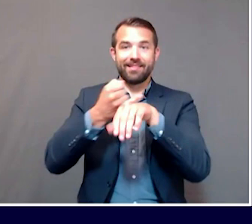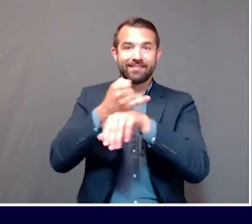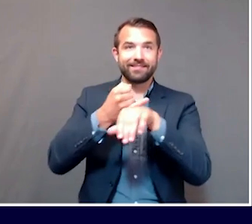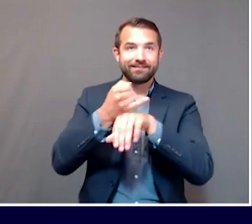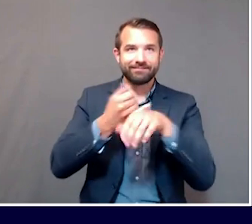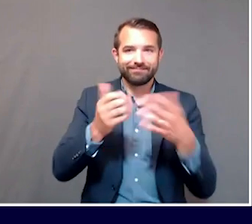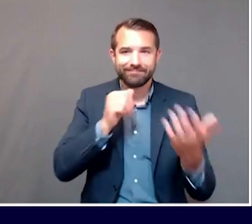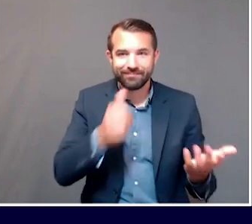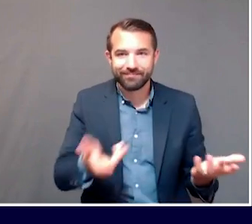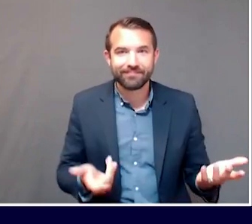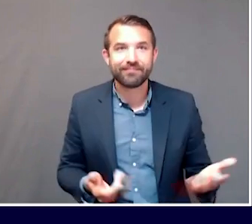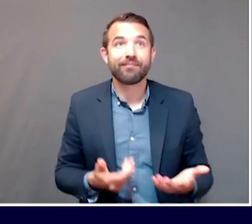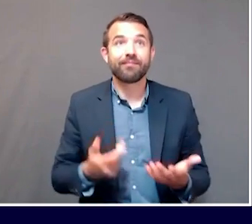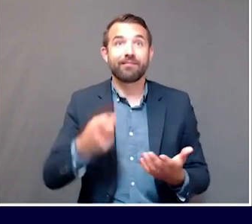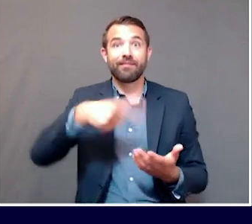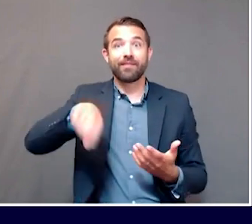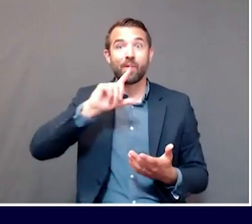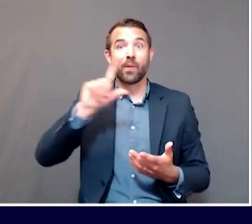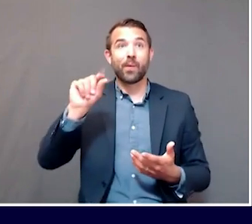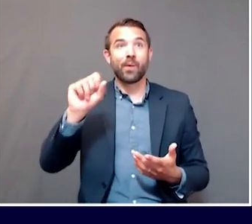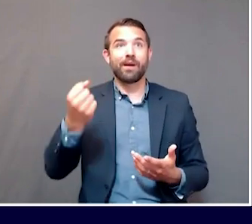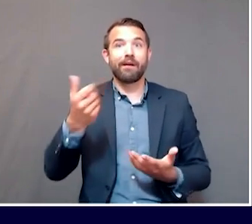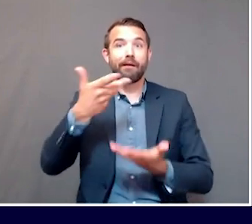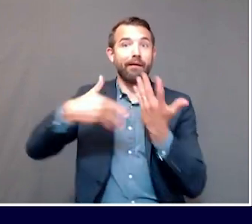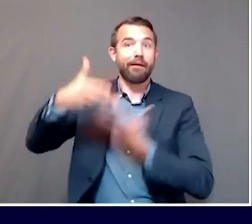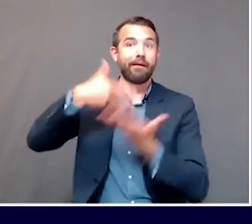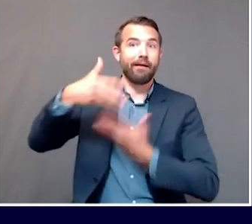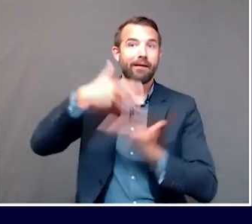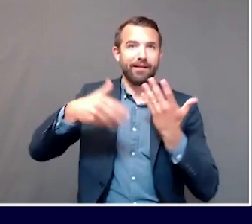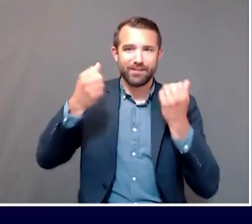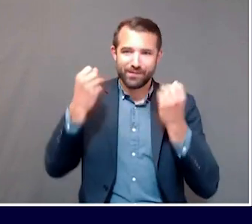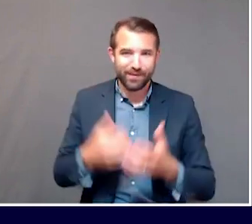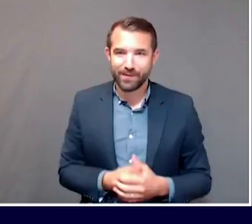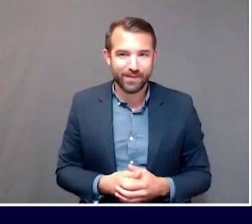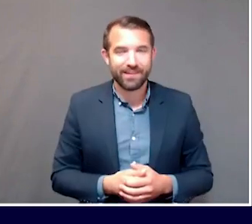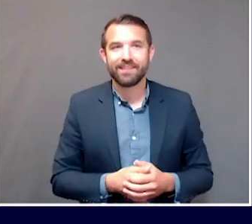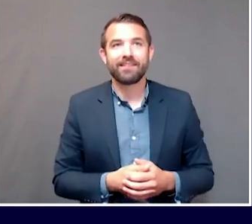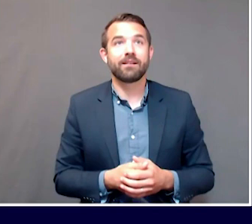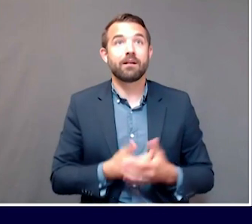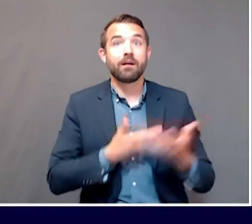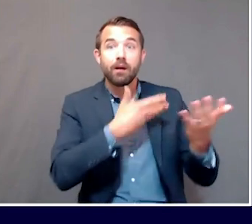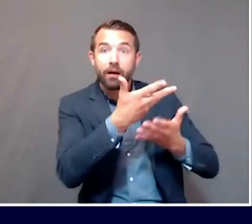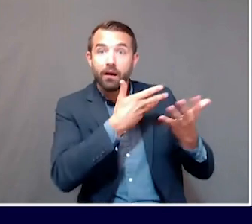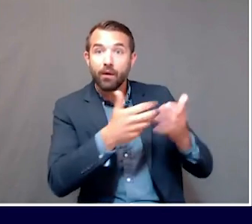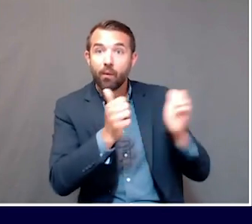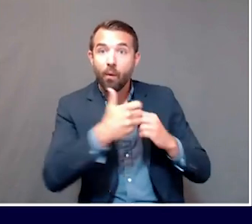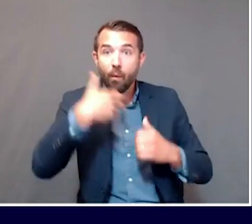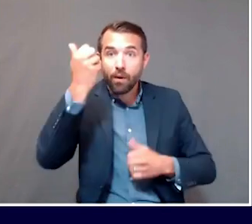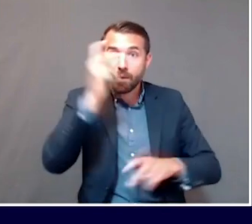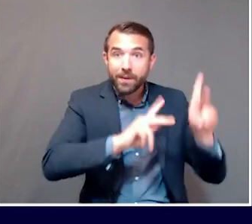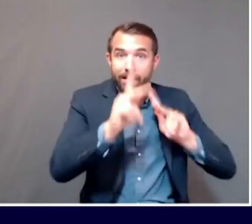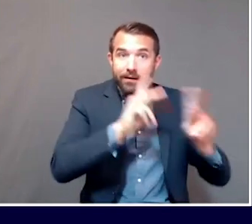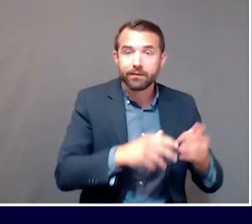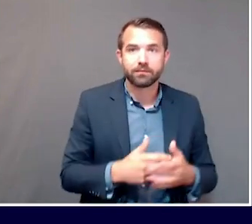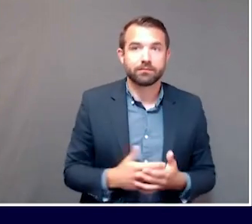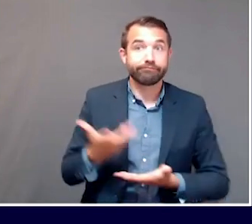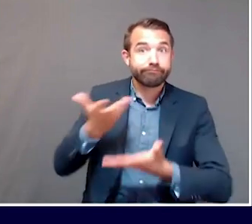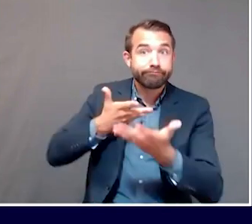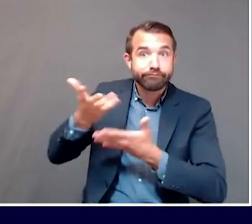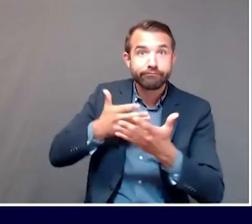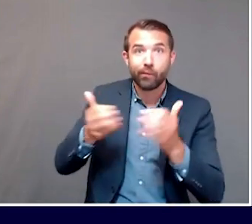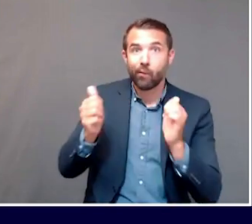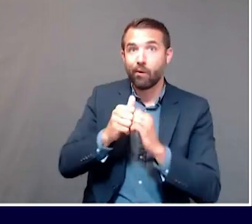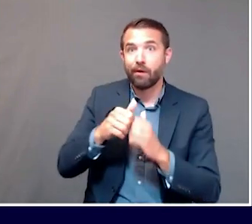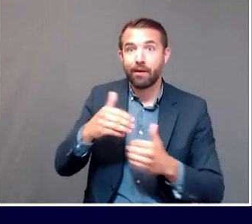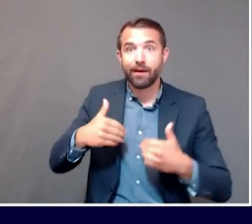with elderly relatives or others who may have children who may have immune system issues. So even though young people may not